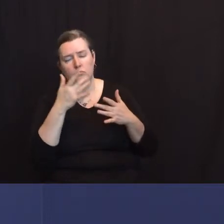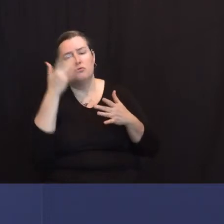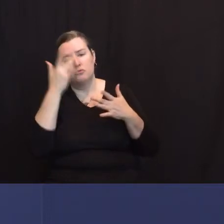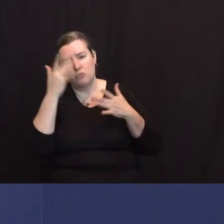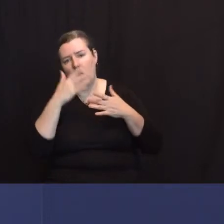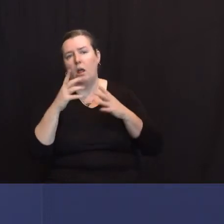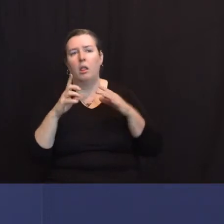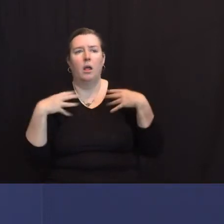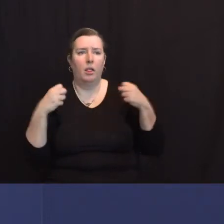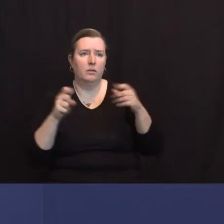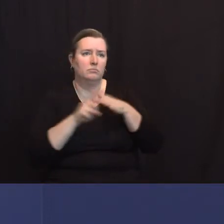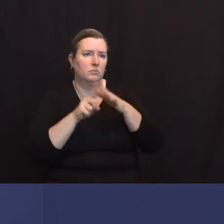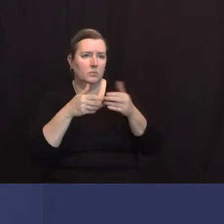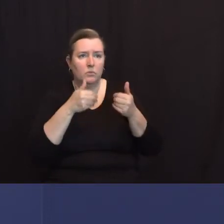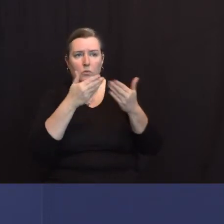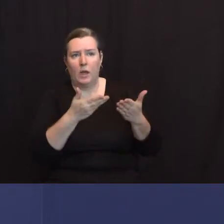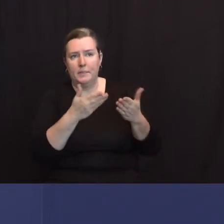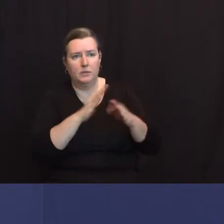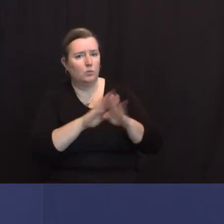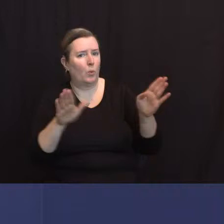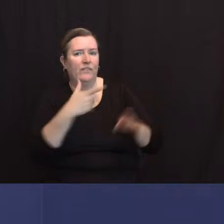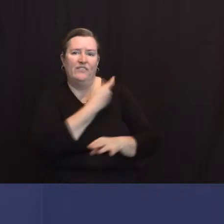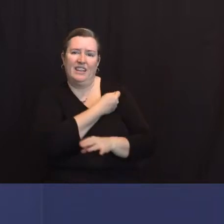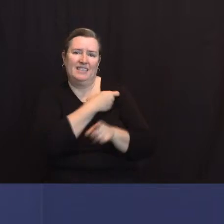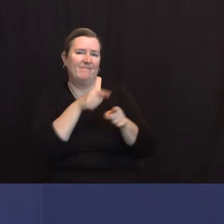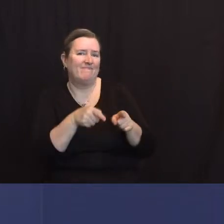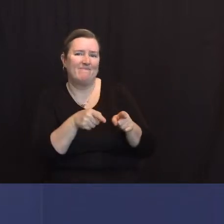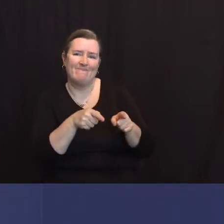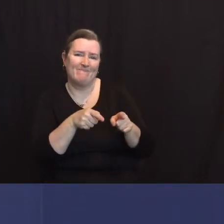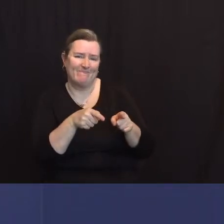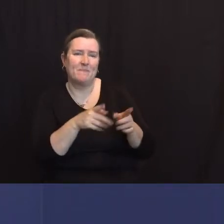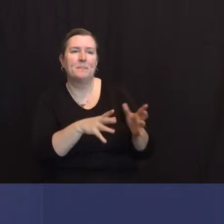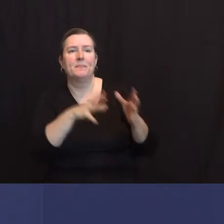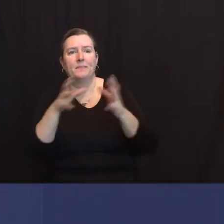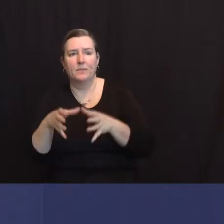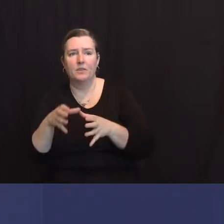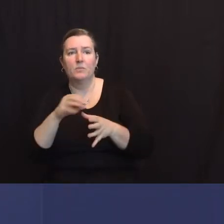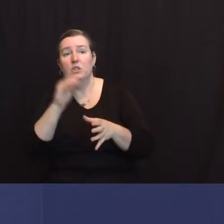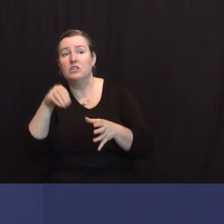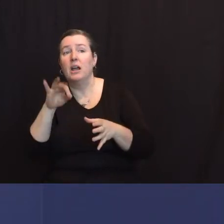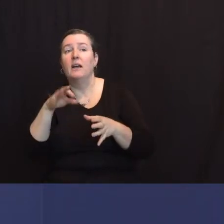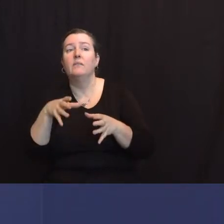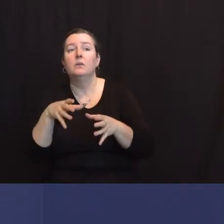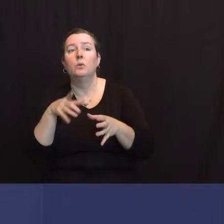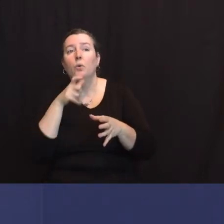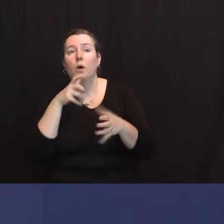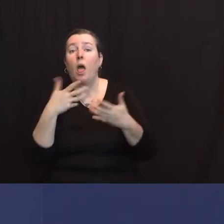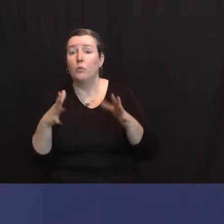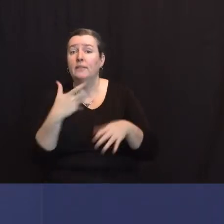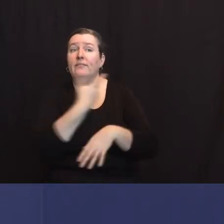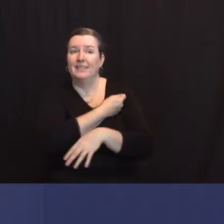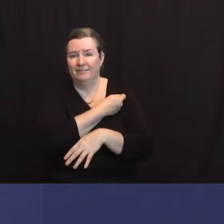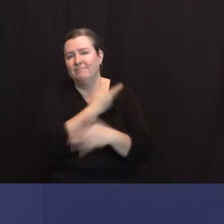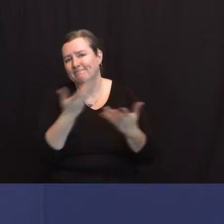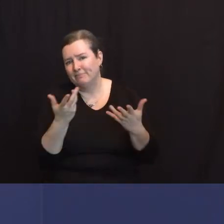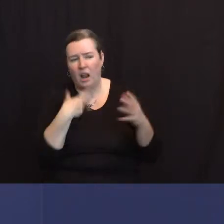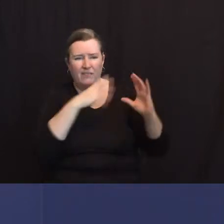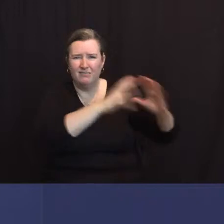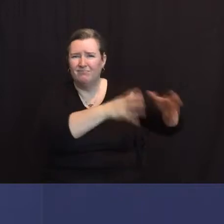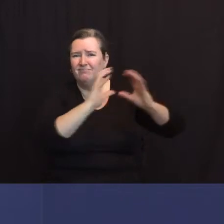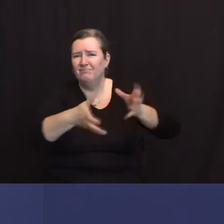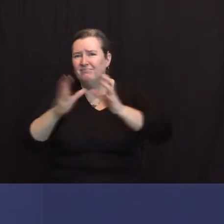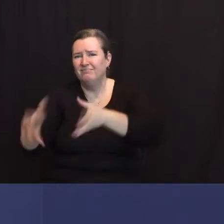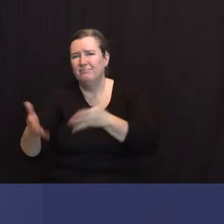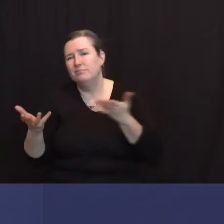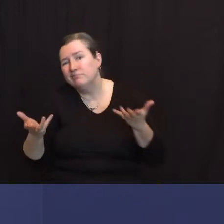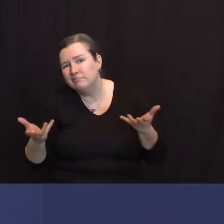not get vaccinated. And there's a percentage of them that have already been vaccinated. For the groups that are being brought up, many